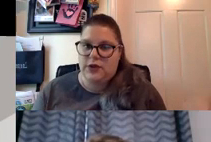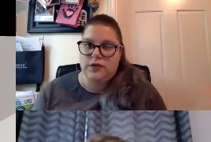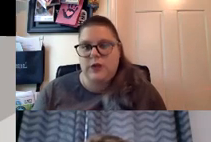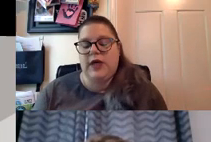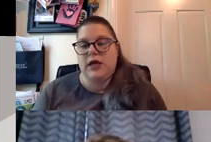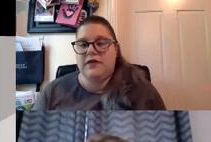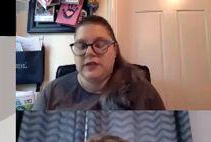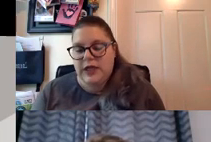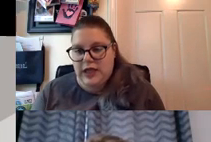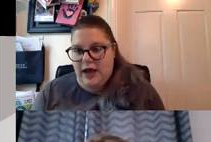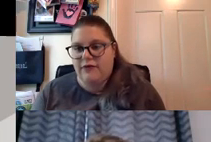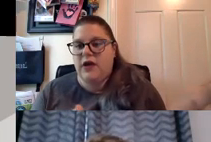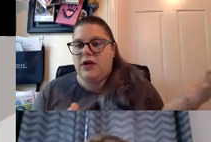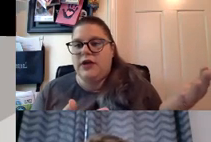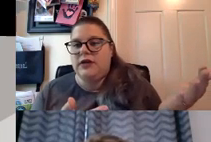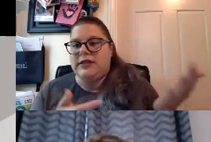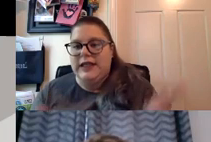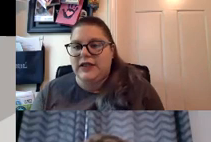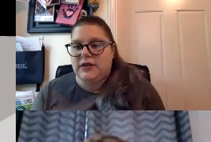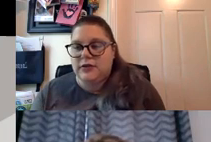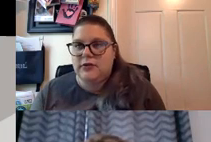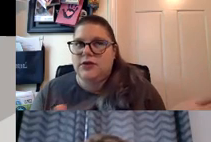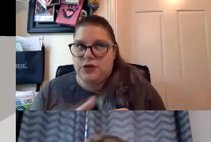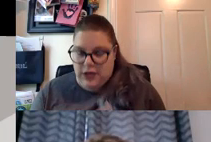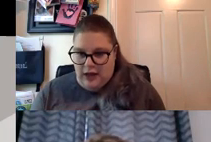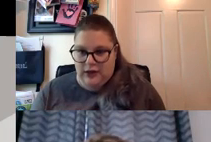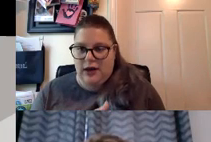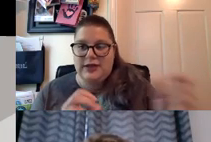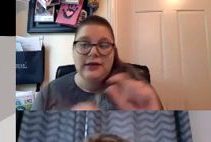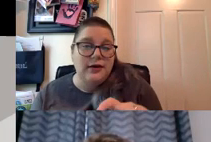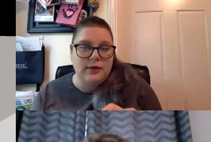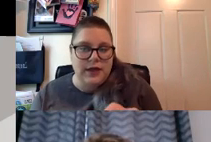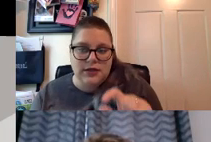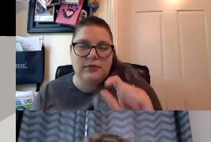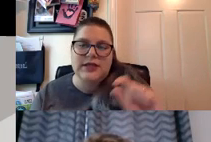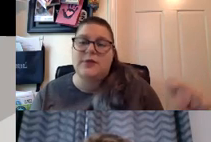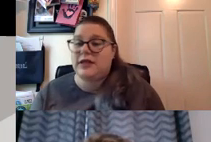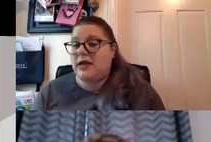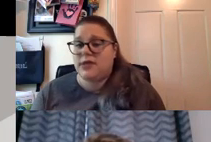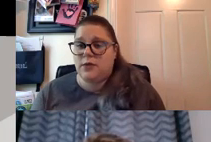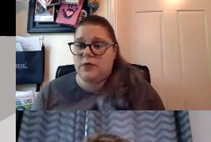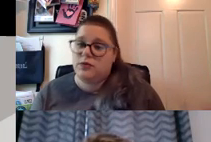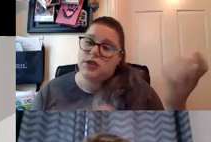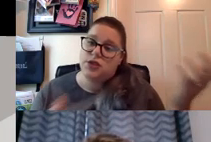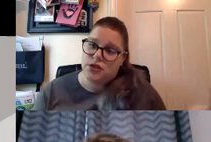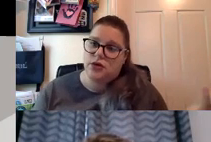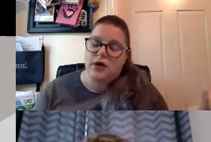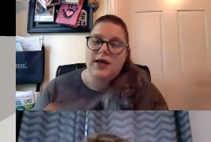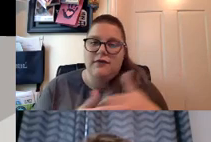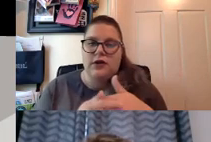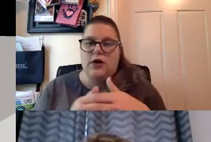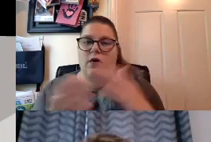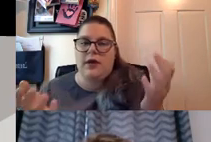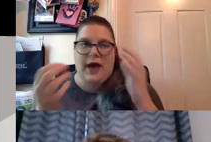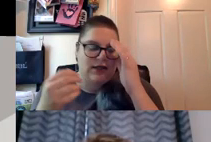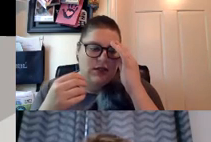So when you do bring it over to PDF, there's little to none. I say little because there might still be things that you need to do,